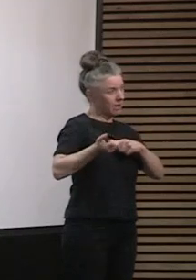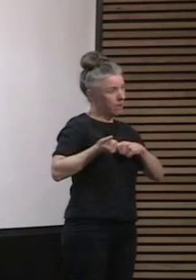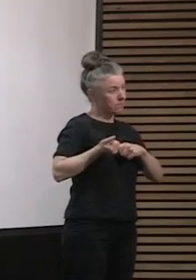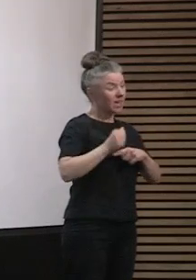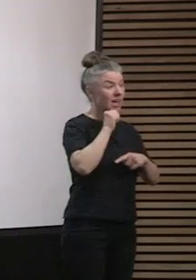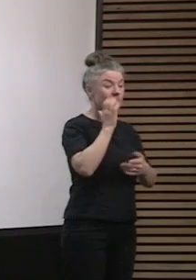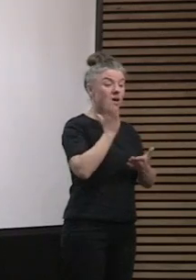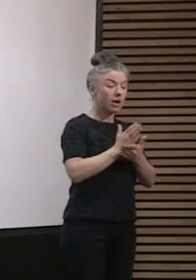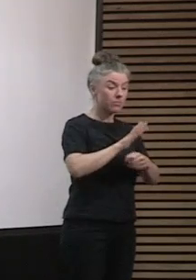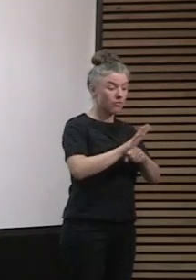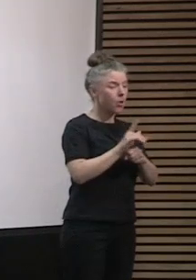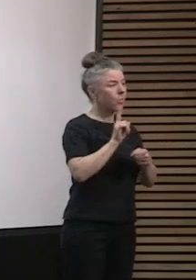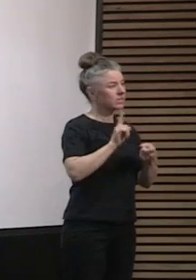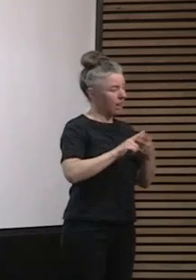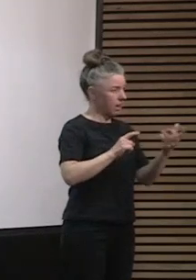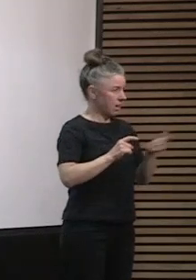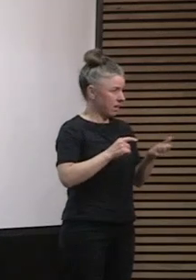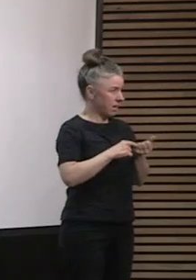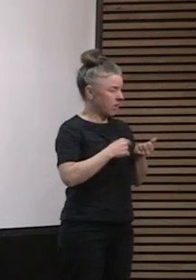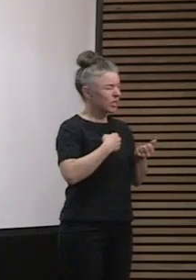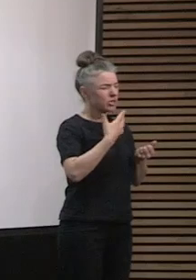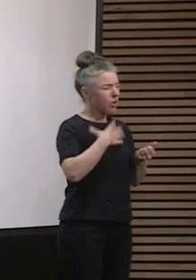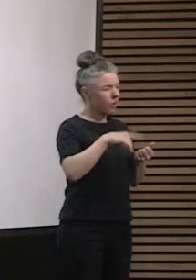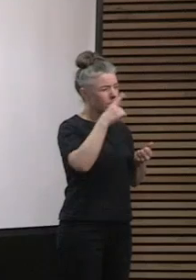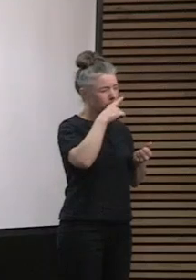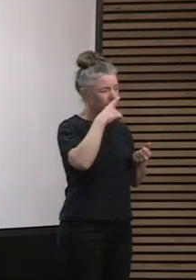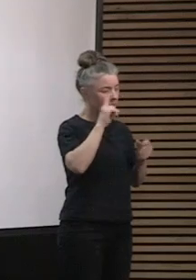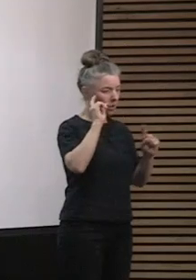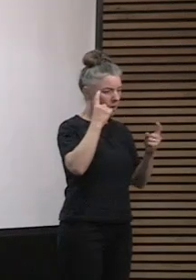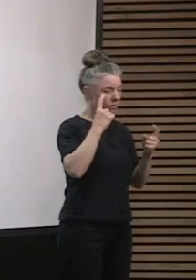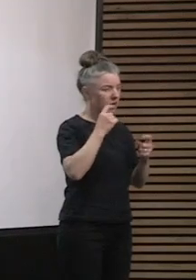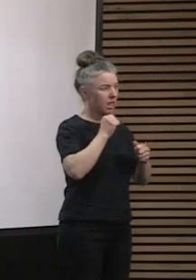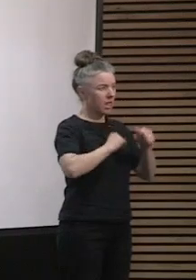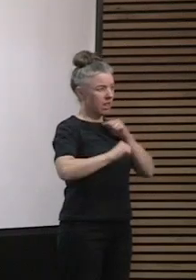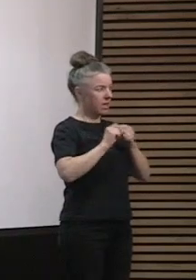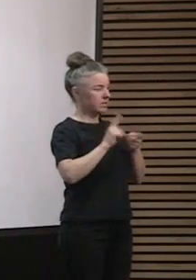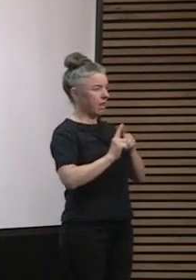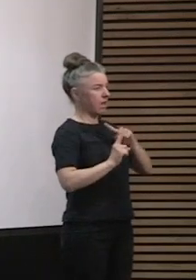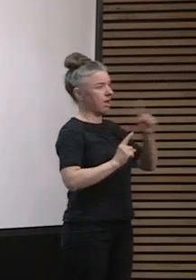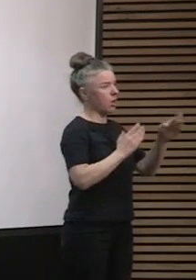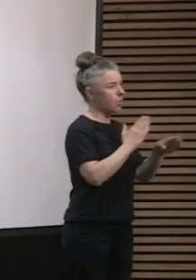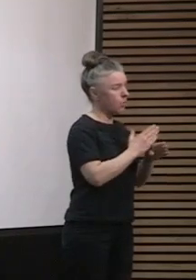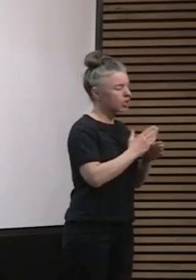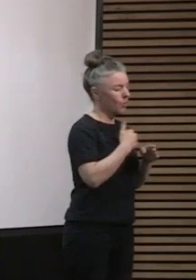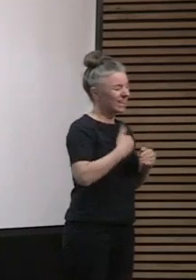test positive, they will be supported. We don't want any compromise on that, and so clearly we need to look at that